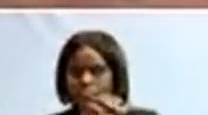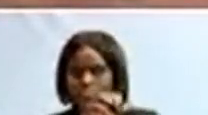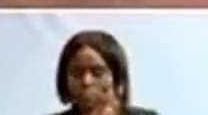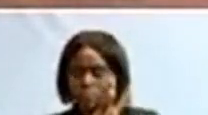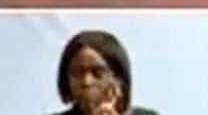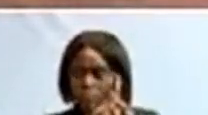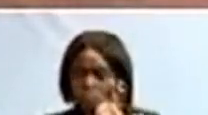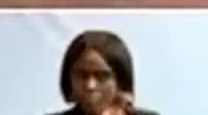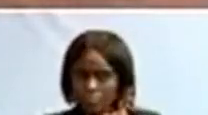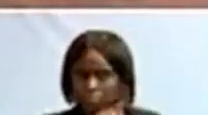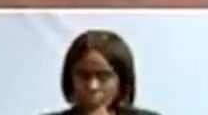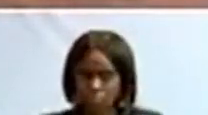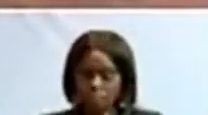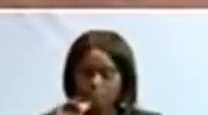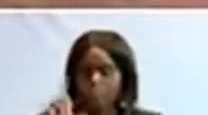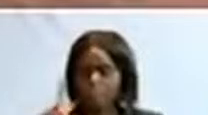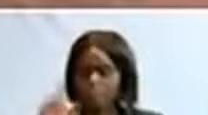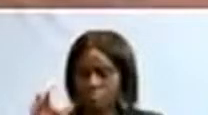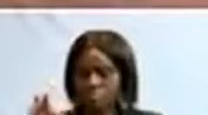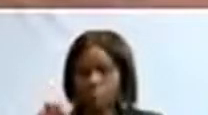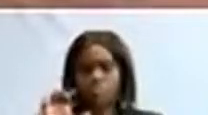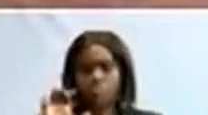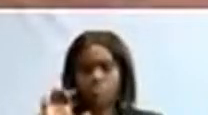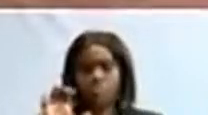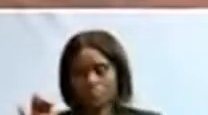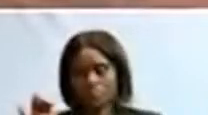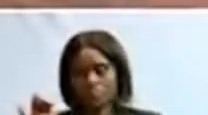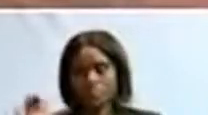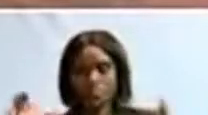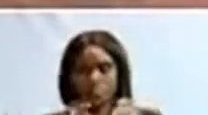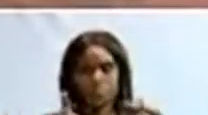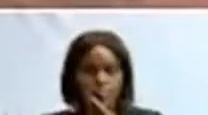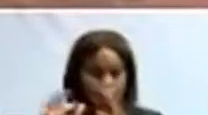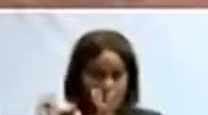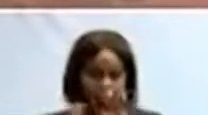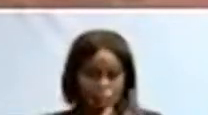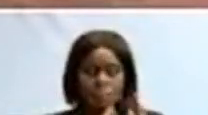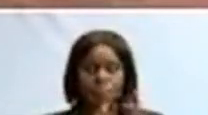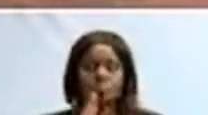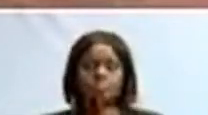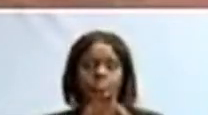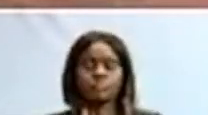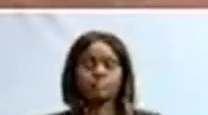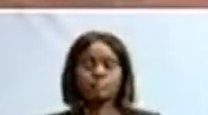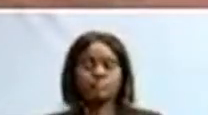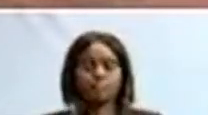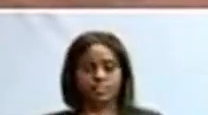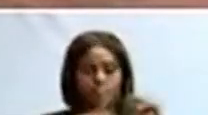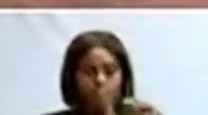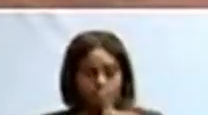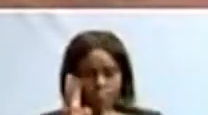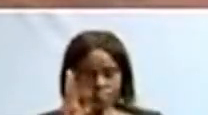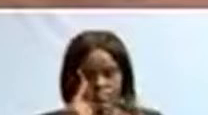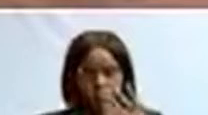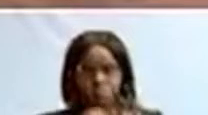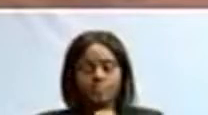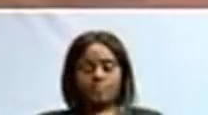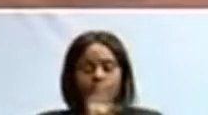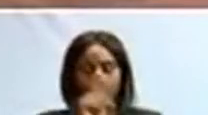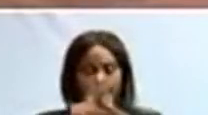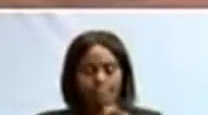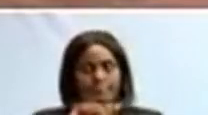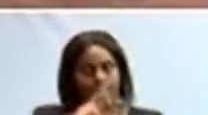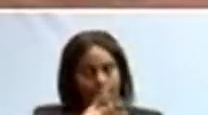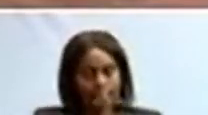the CDF committee. Remedial measure, Chair. Management will ensure to